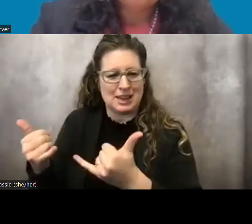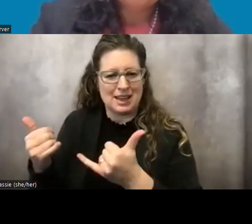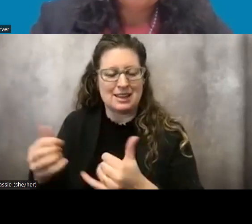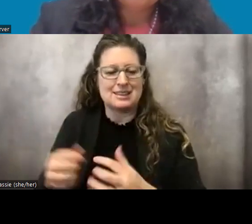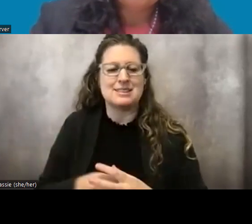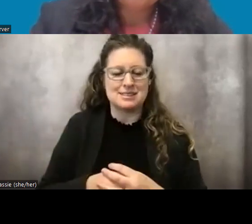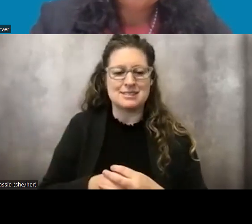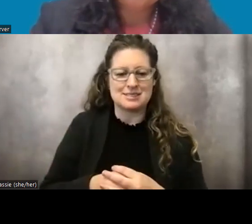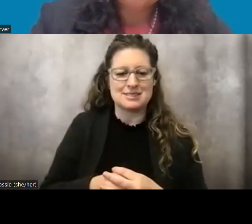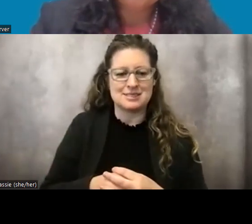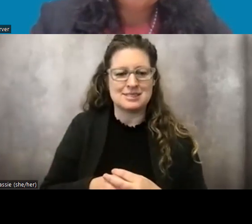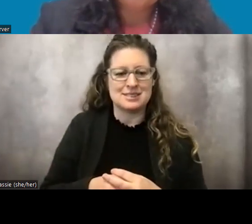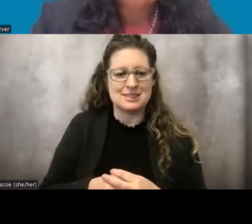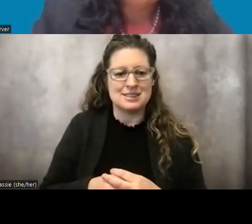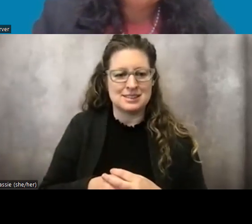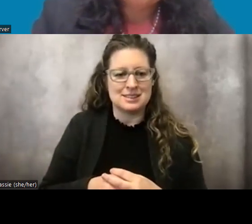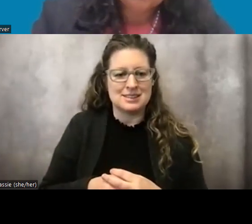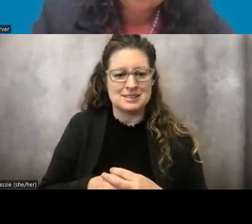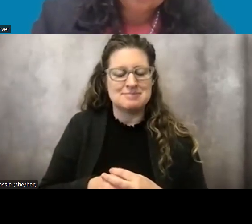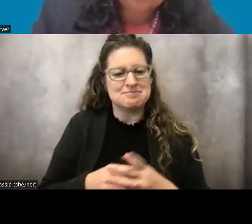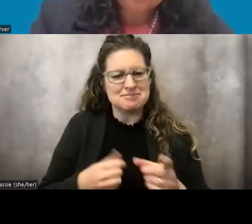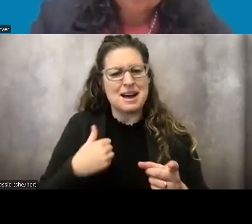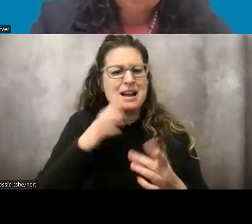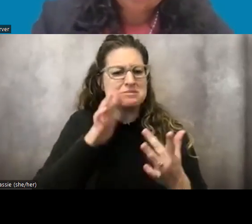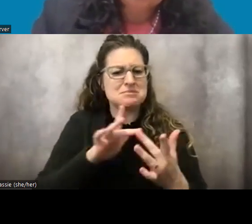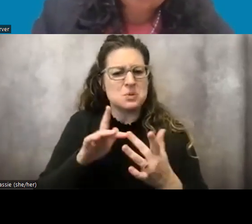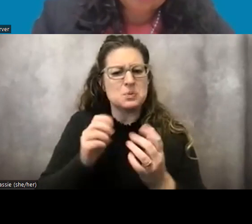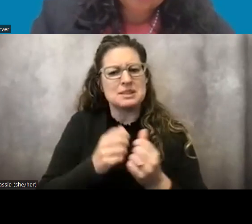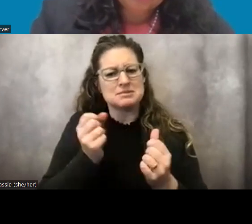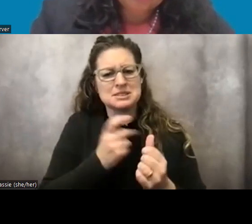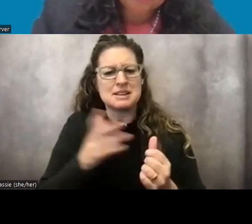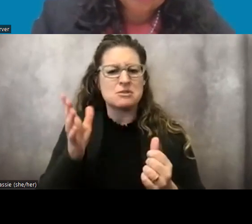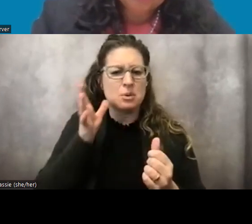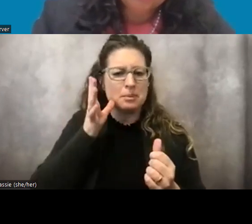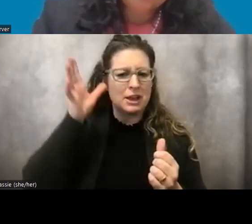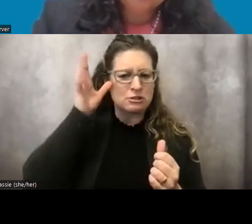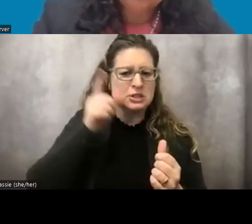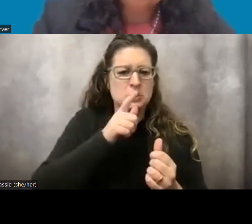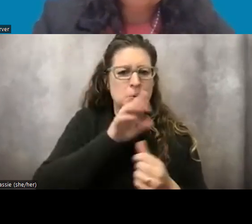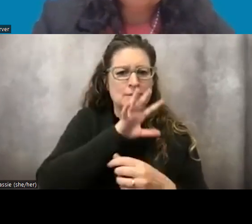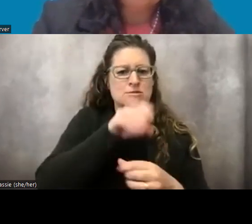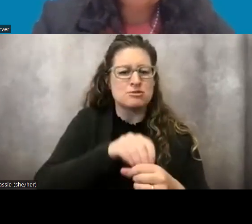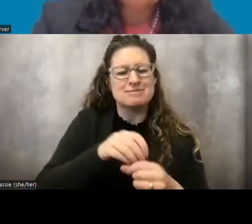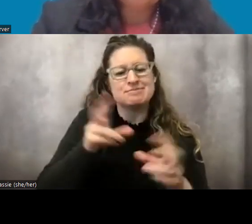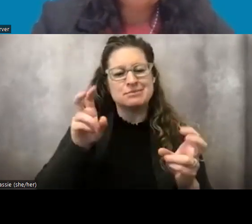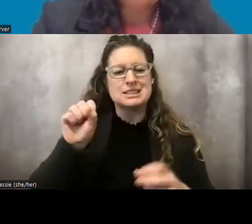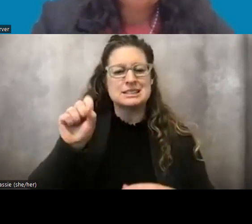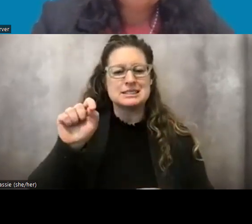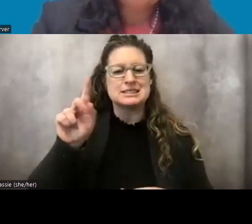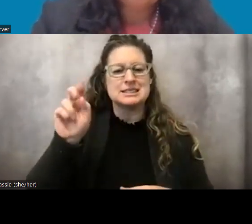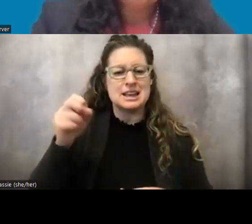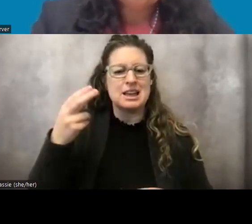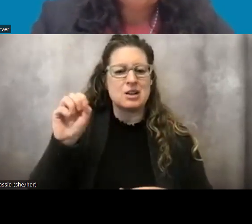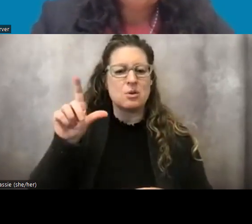of our parent stakeholders, to the meeting, because we're very,